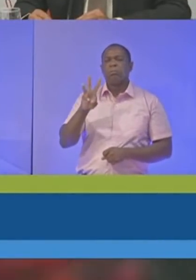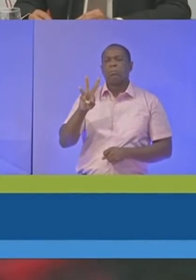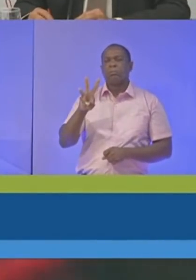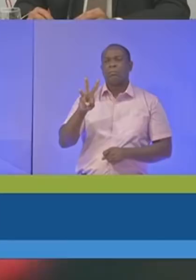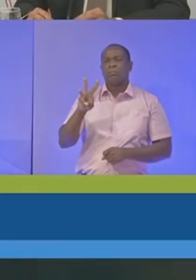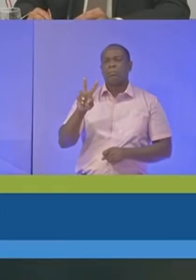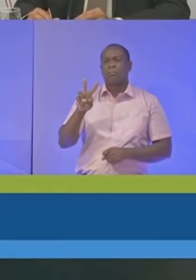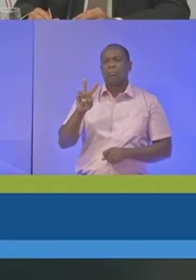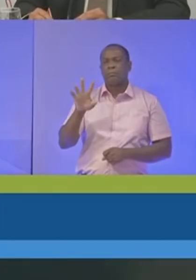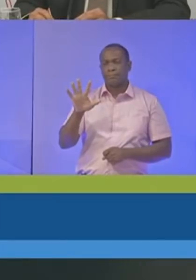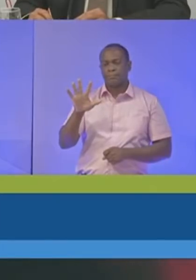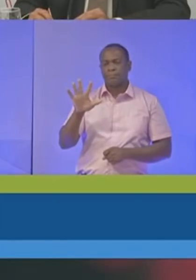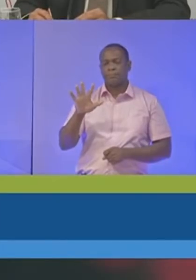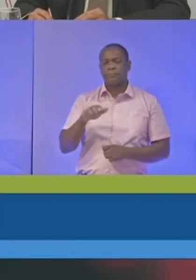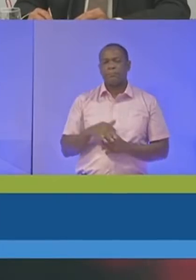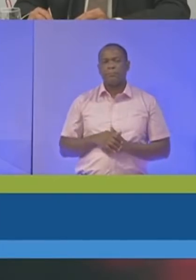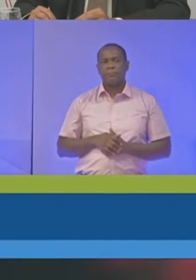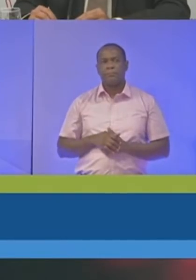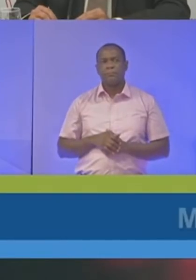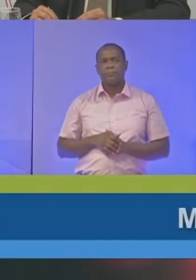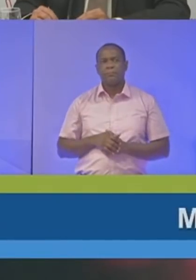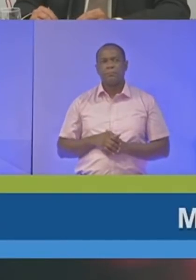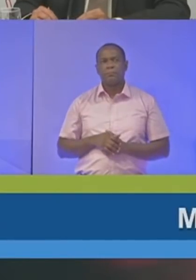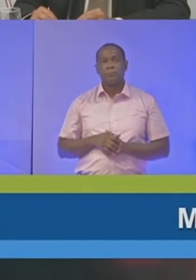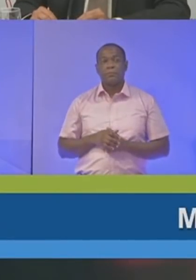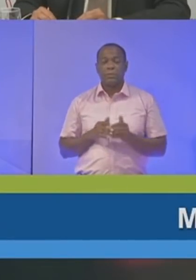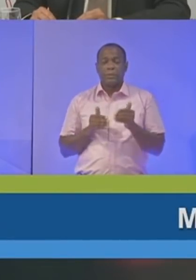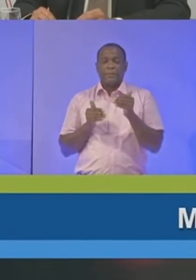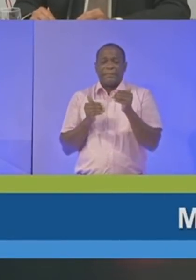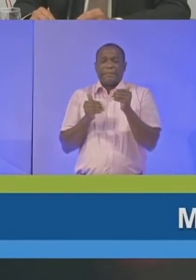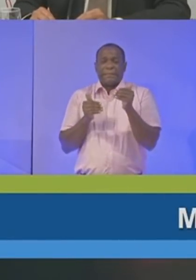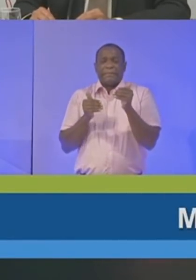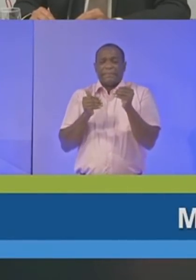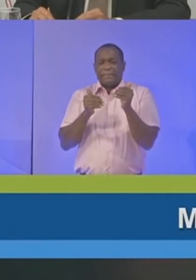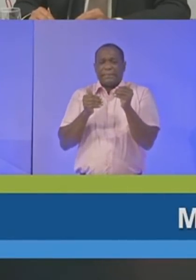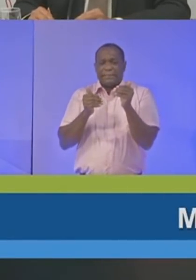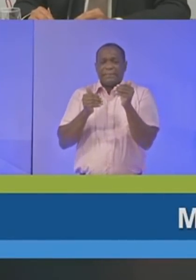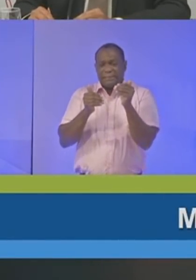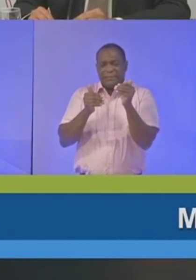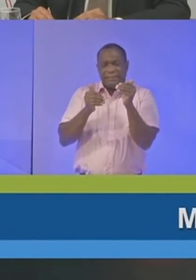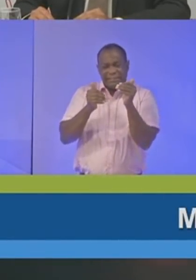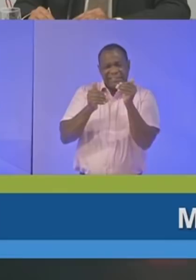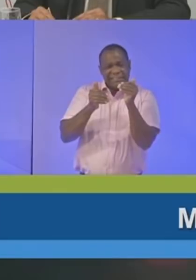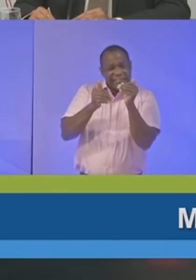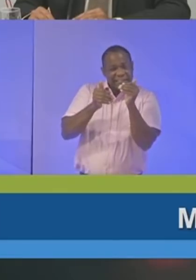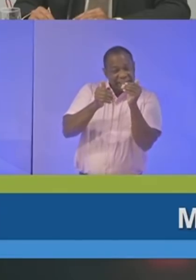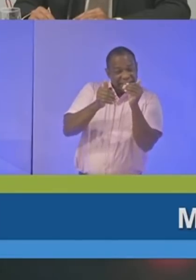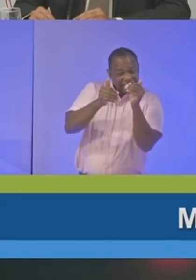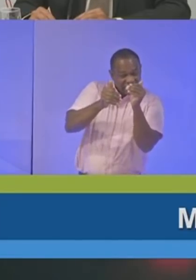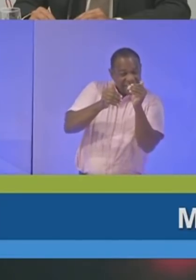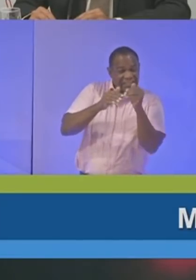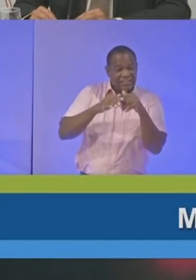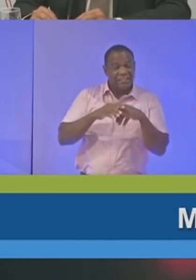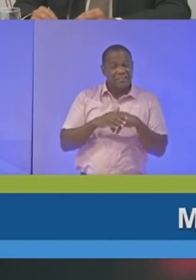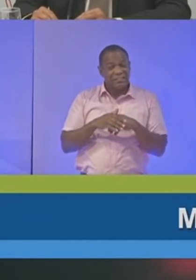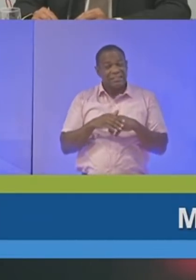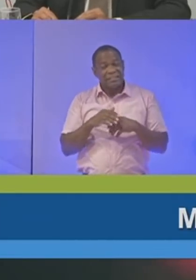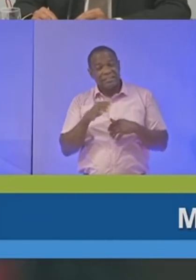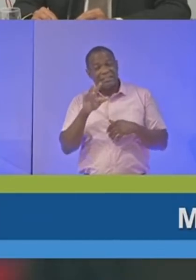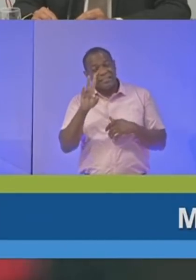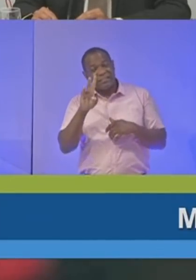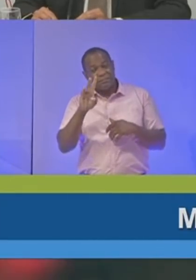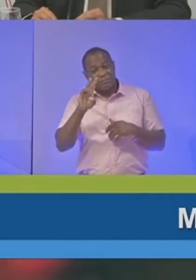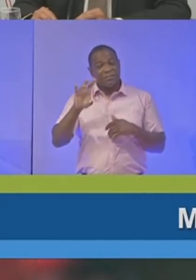694,625. So we are inching up to that sort of magical number of